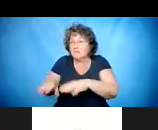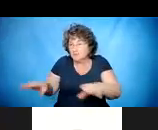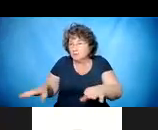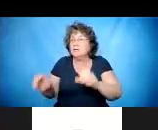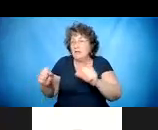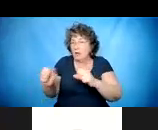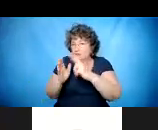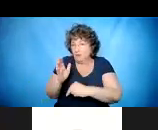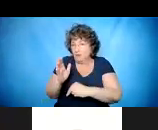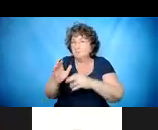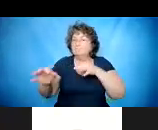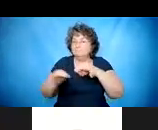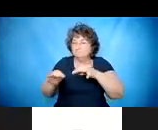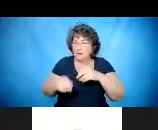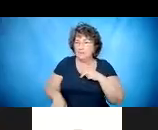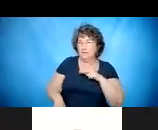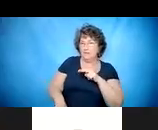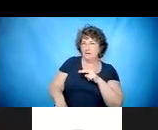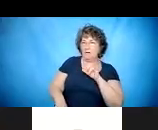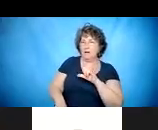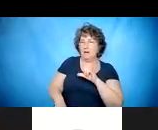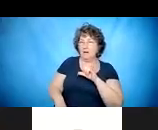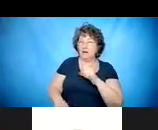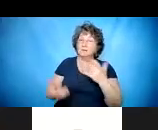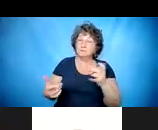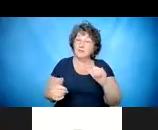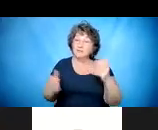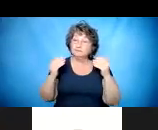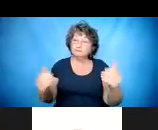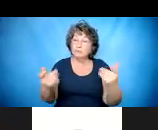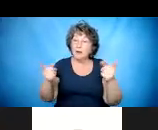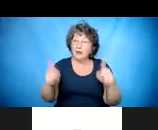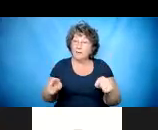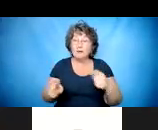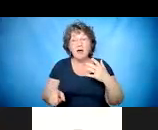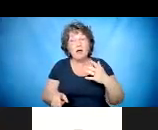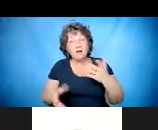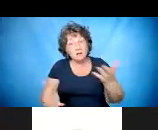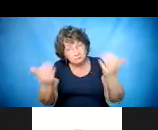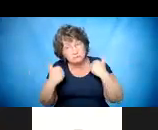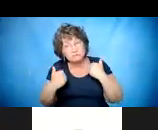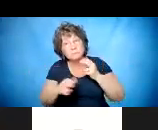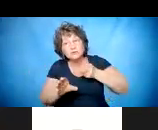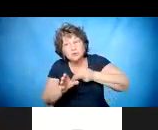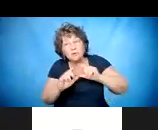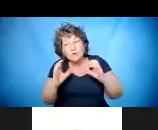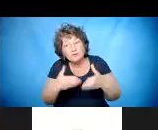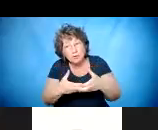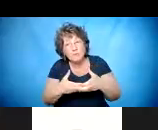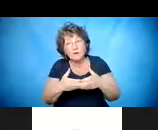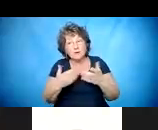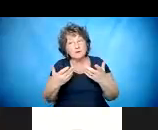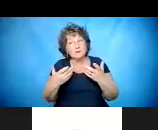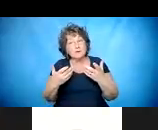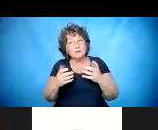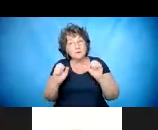Well, that's how I kept going forward. And I invite you to join us in this group and to carry it forward for